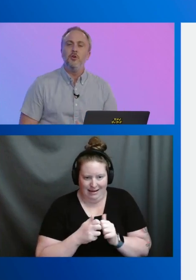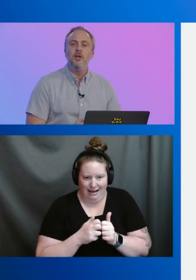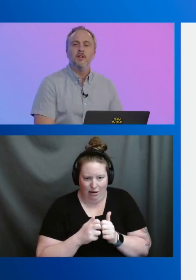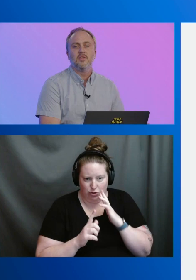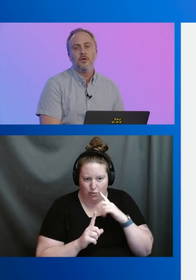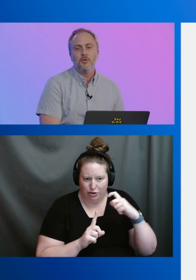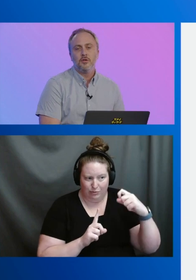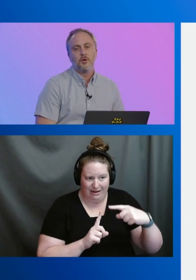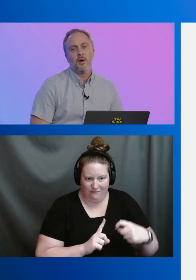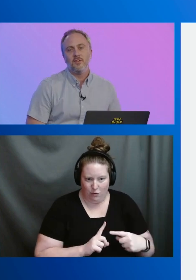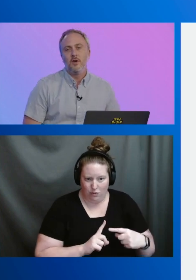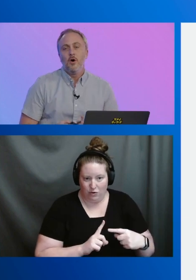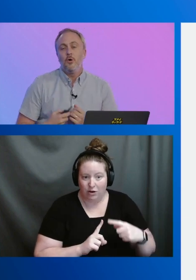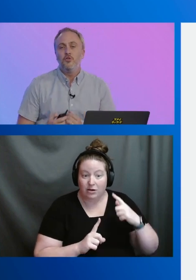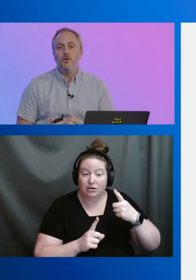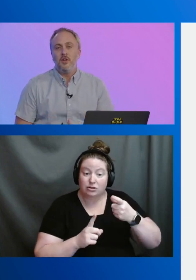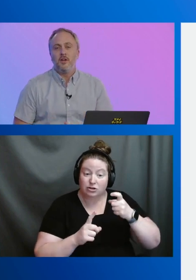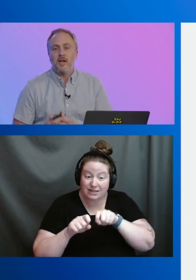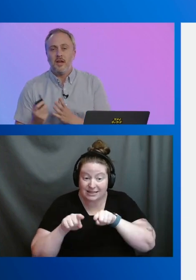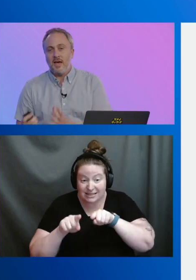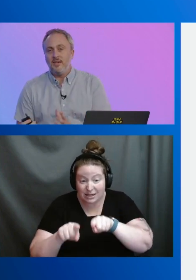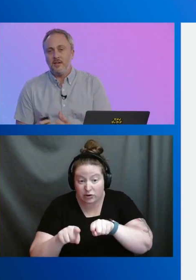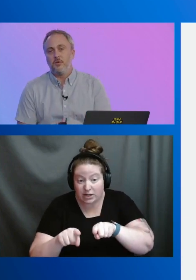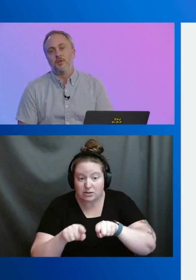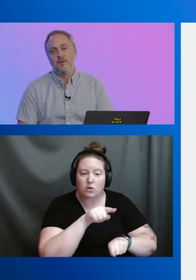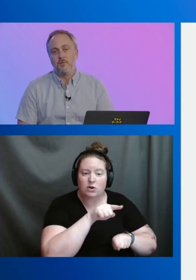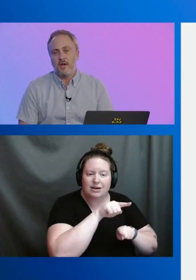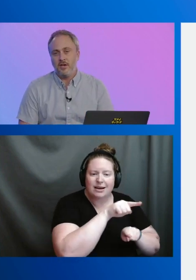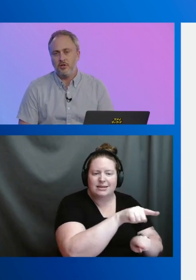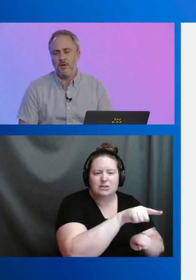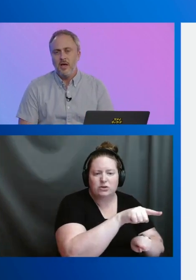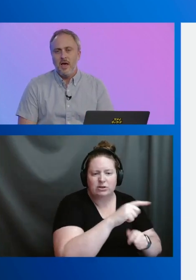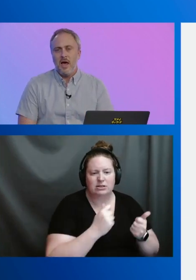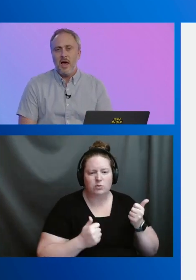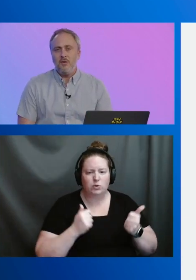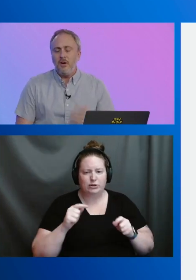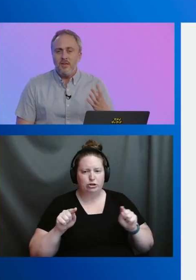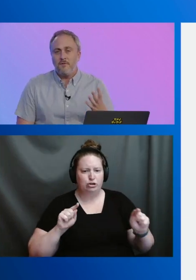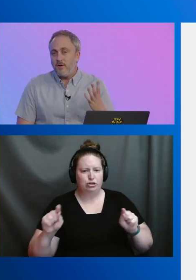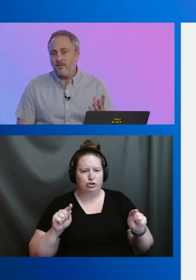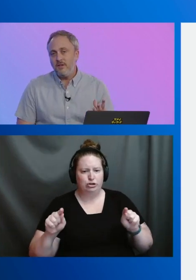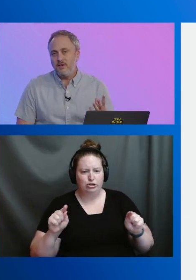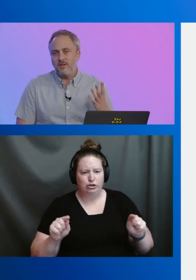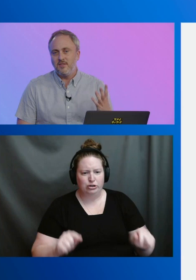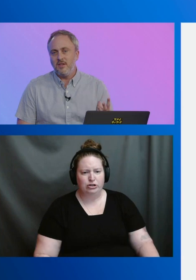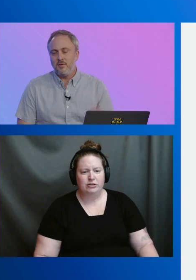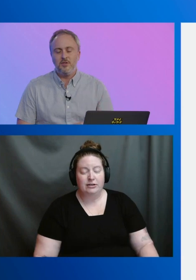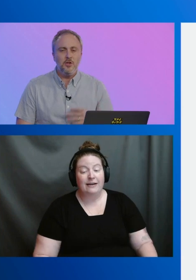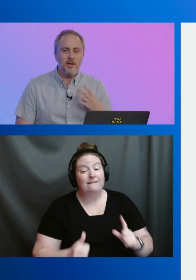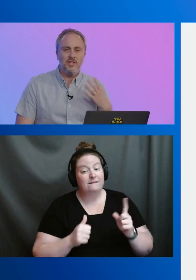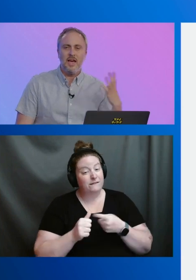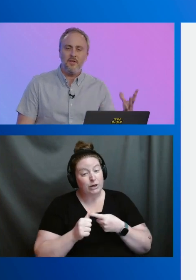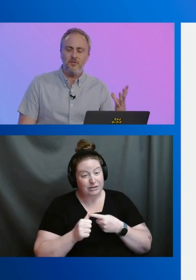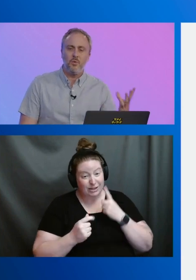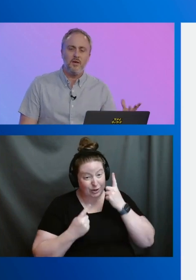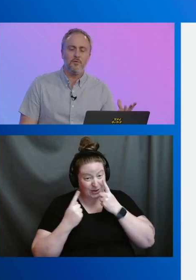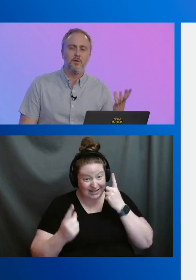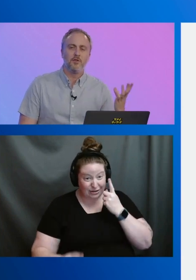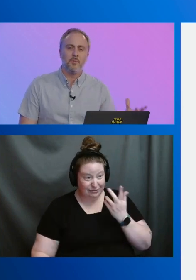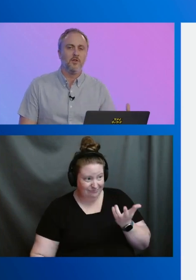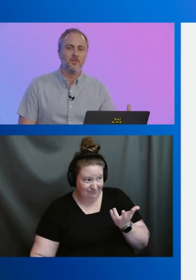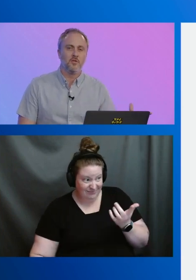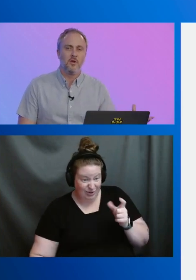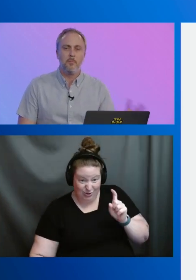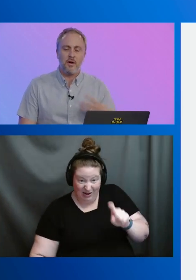function. Do you need a synchronous request or do you need an asynchronous invocation? And really the first thing to consider is, do you actually have to wait